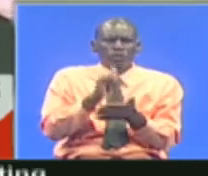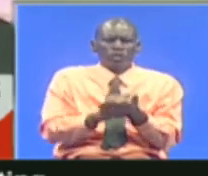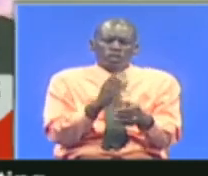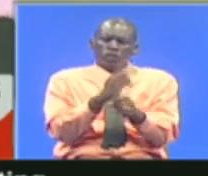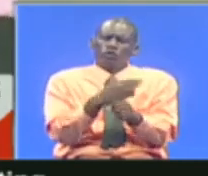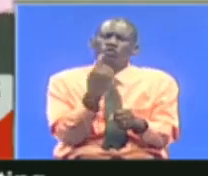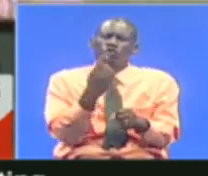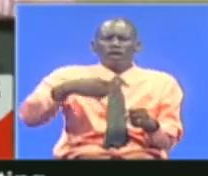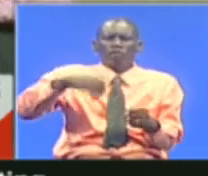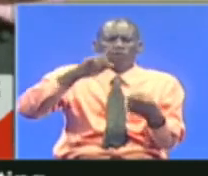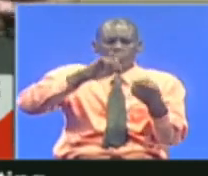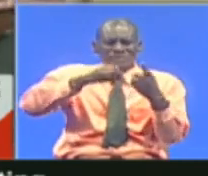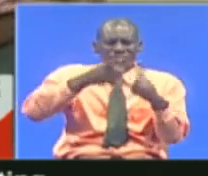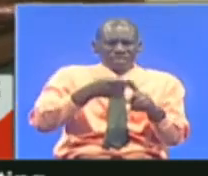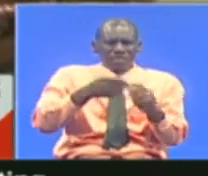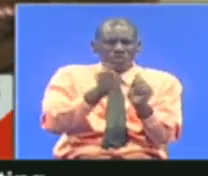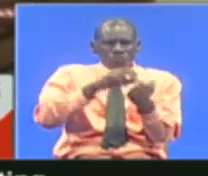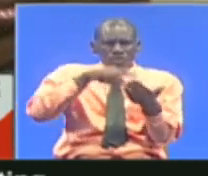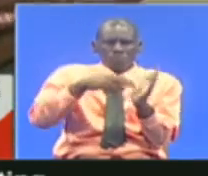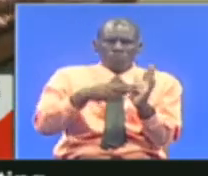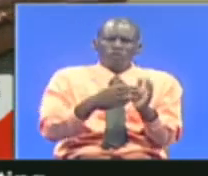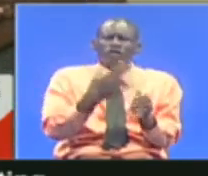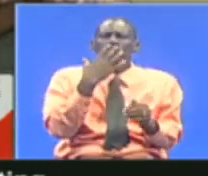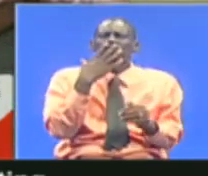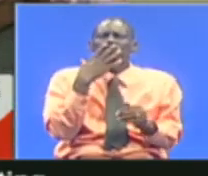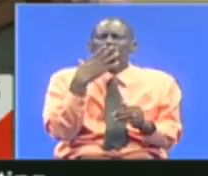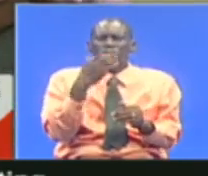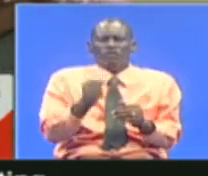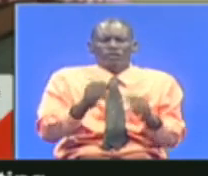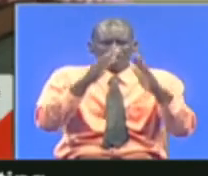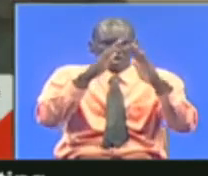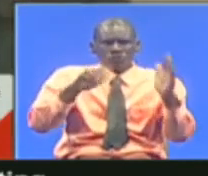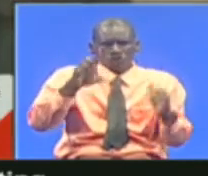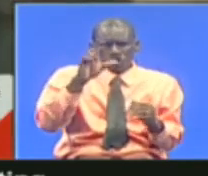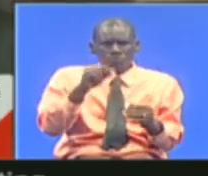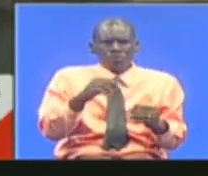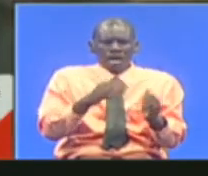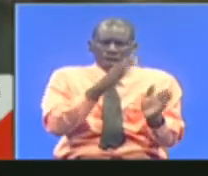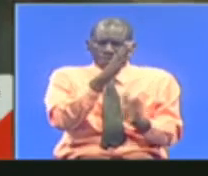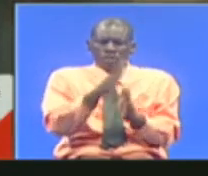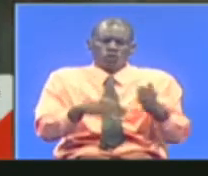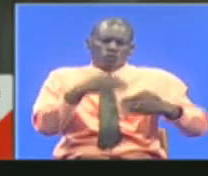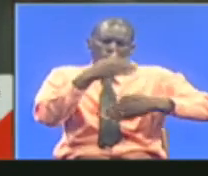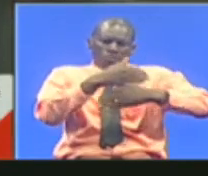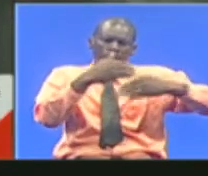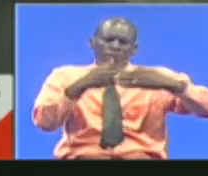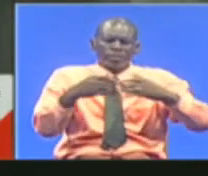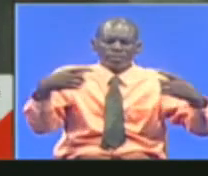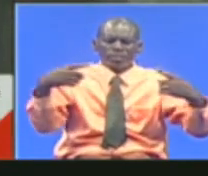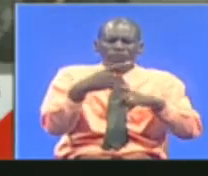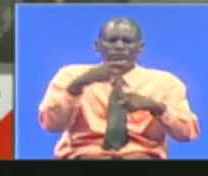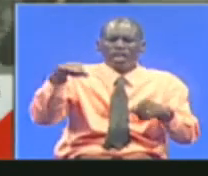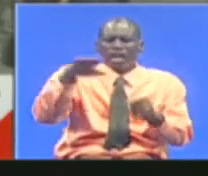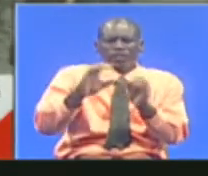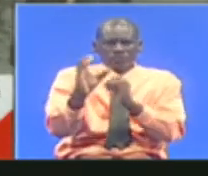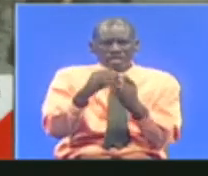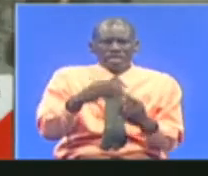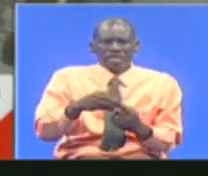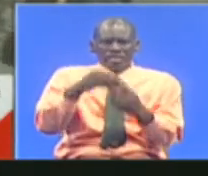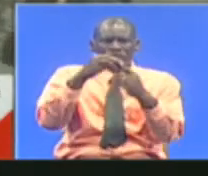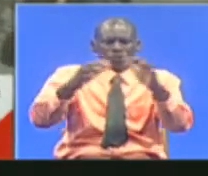approved standards. Under the project, 500,000 affordable houses are slated for construction in different parts of the country, especially in